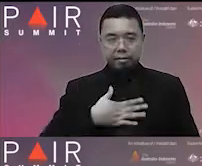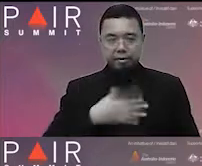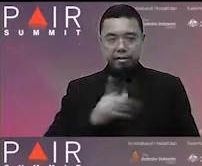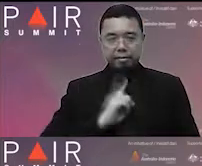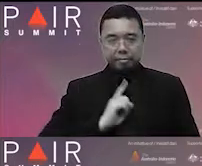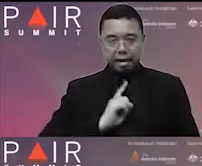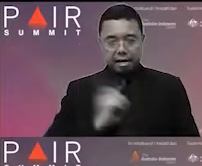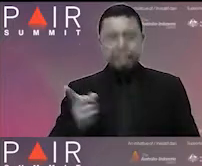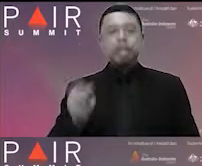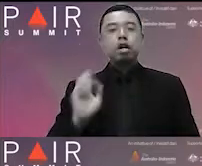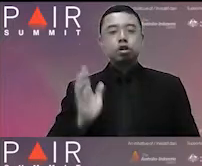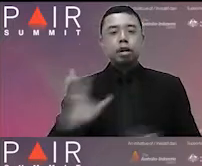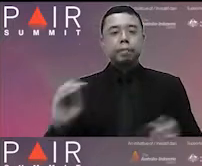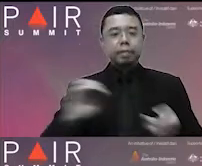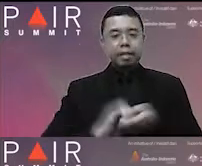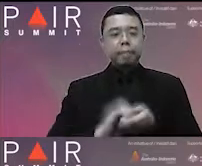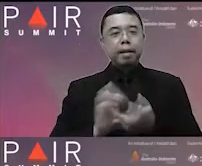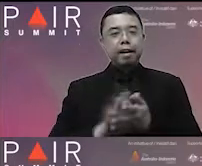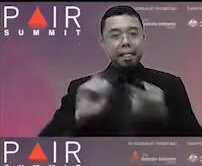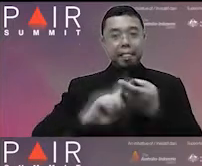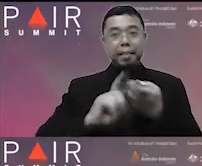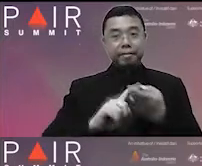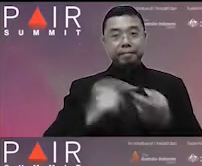the universities Gadjah Mada,